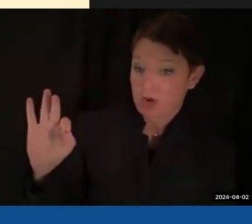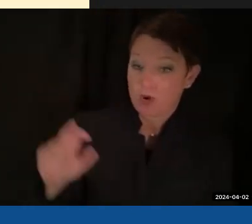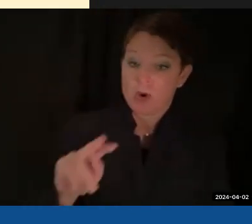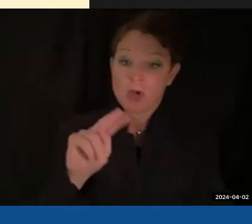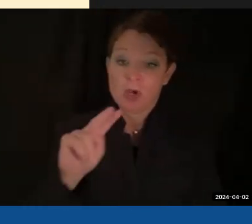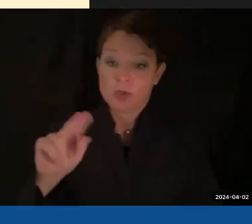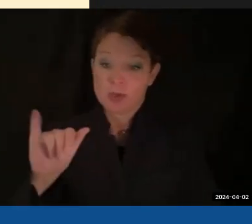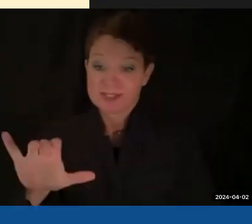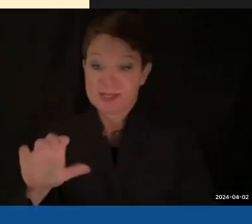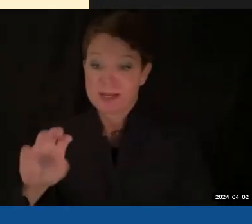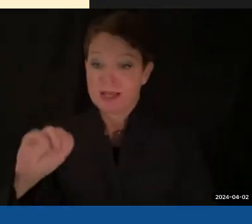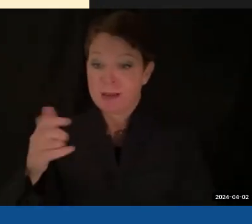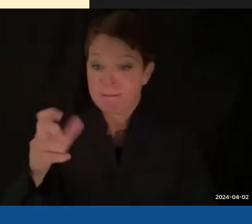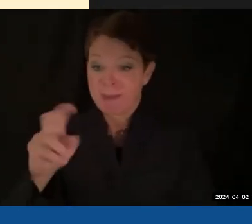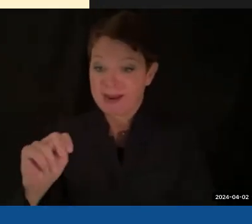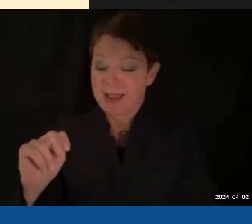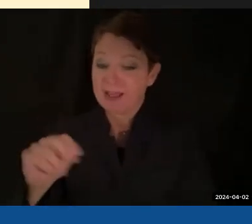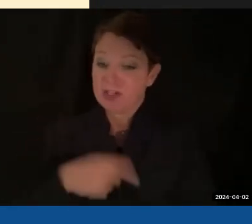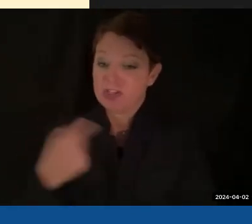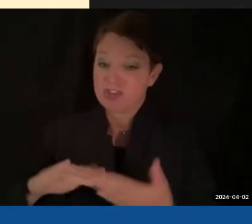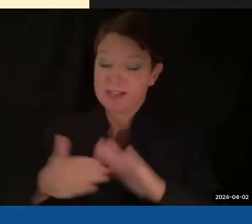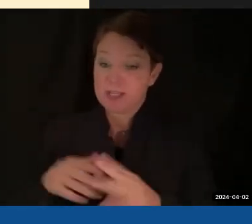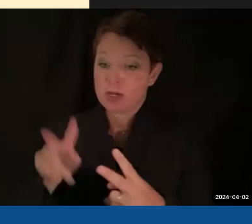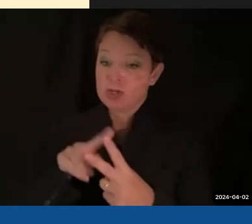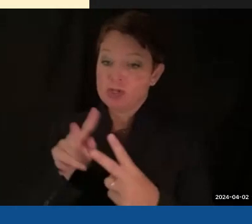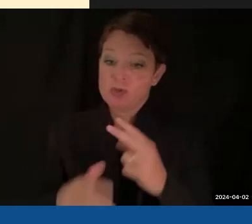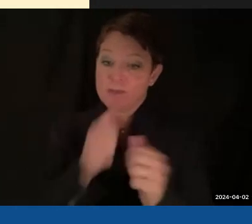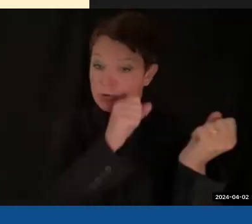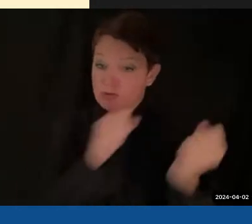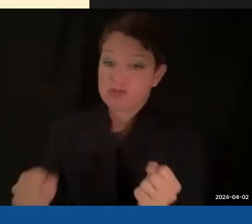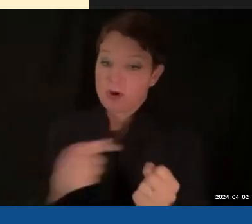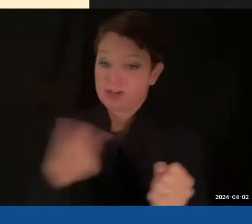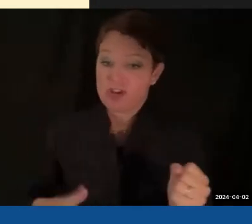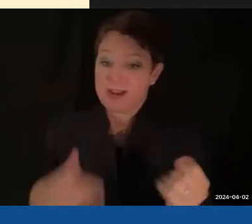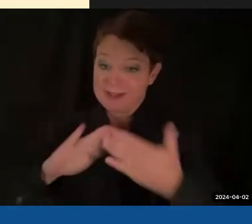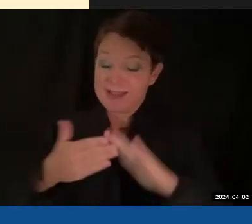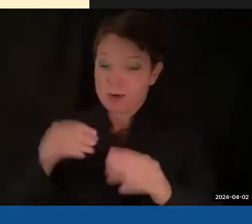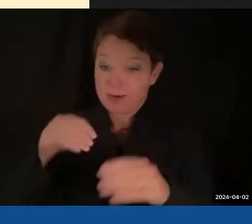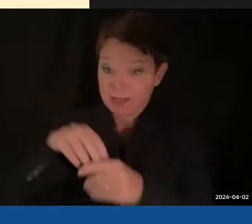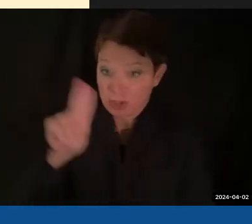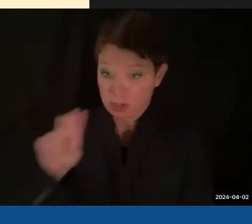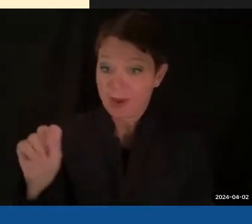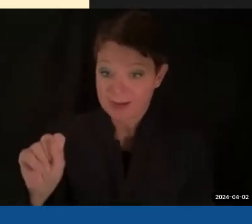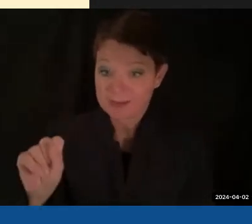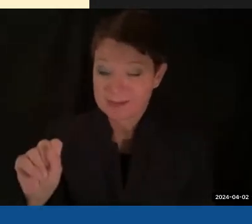York City's Manhattan Chinatown, two of the strongest Chinatowns across the country,